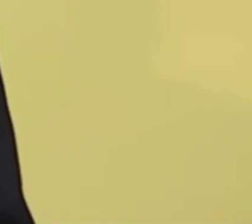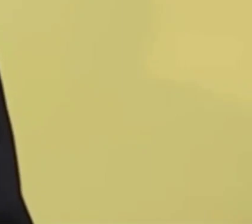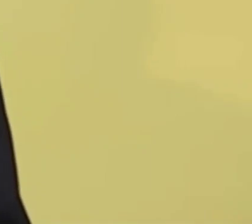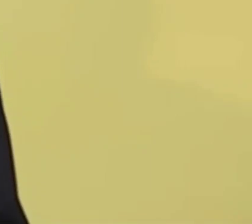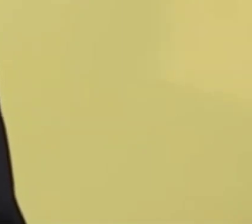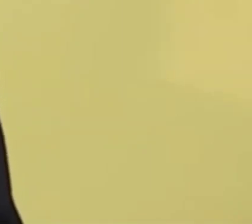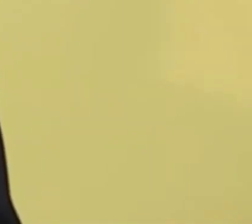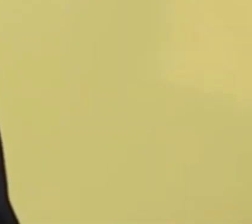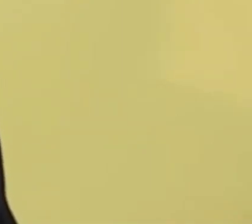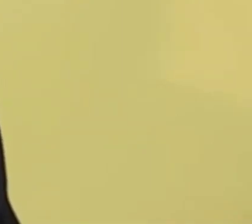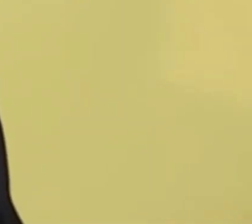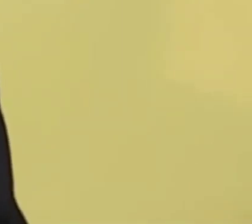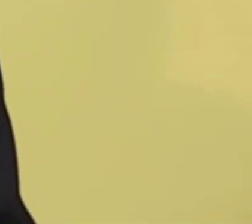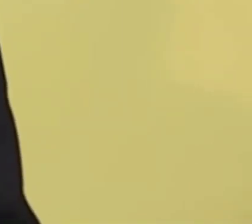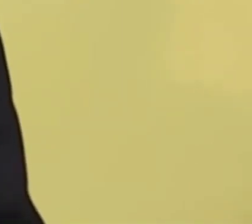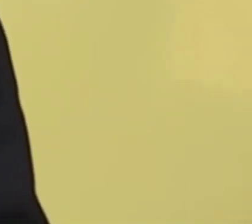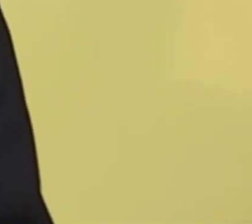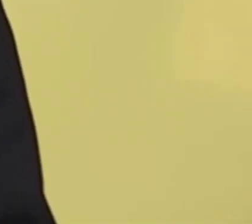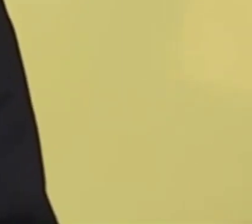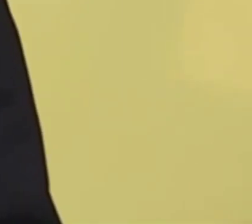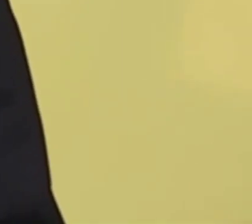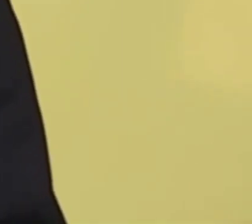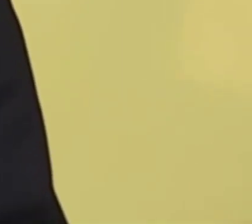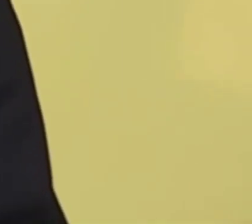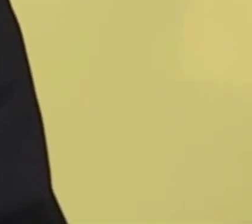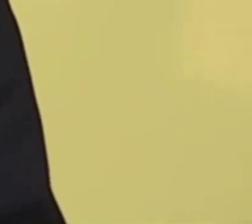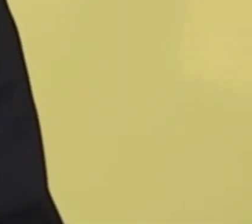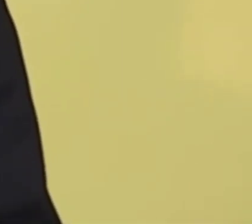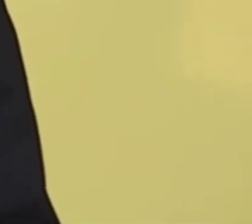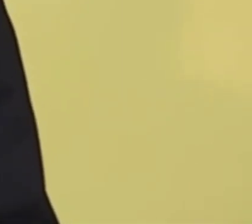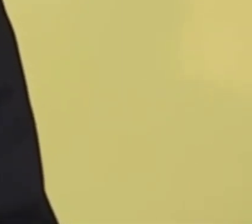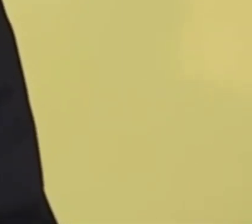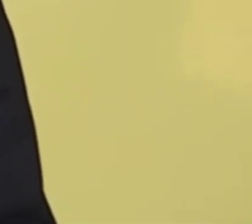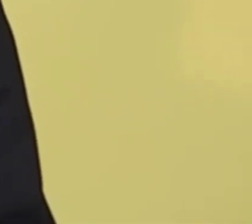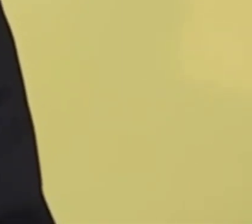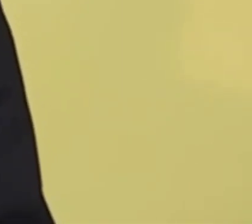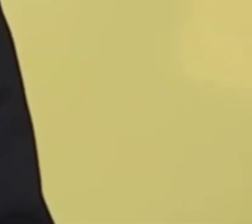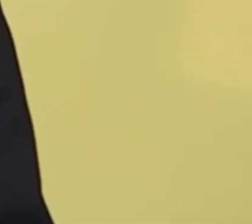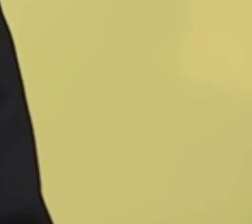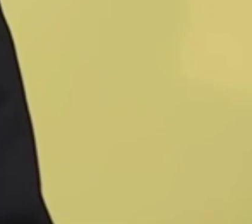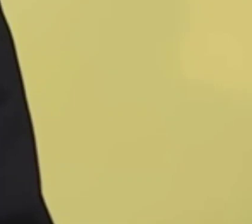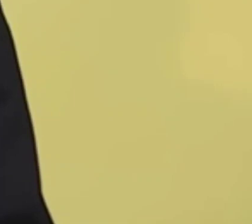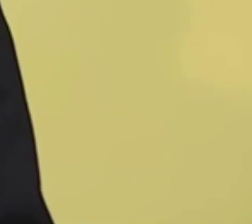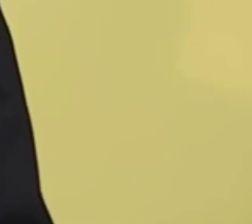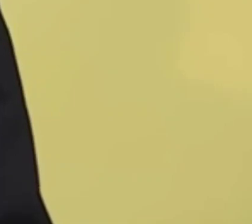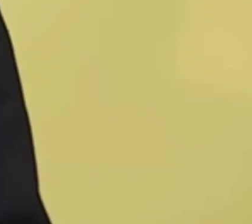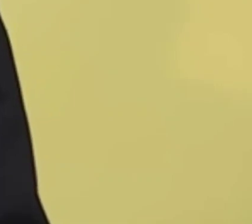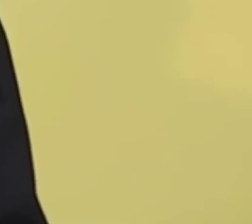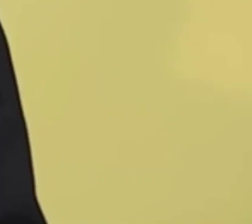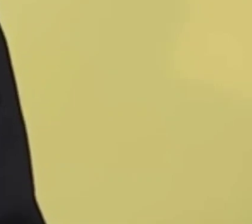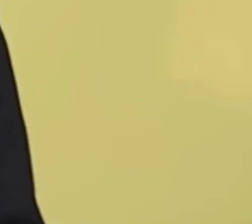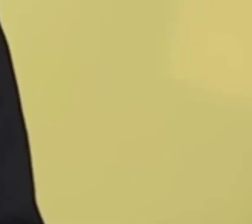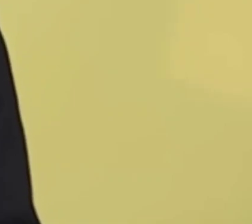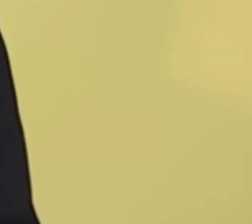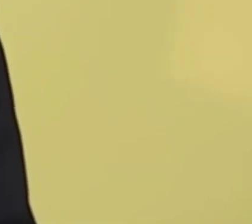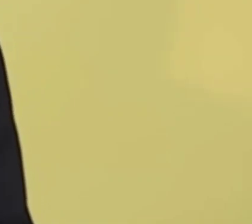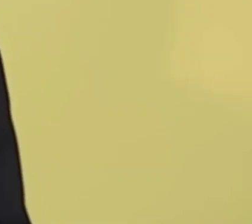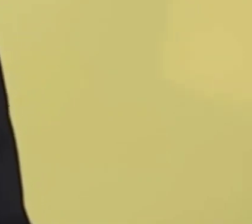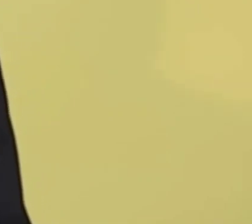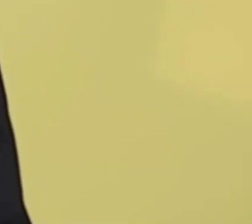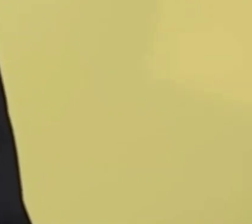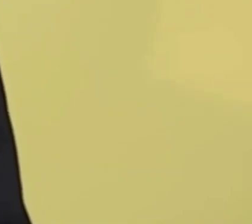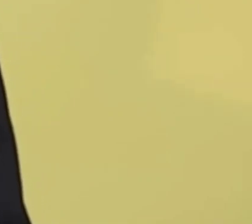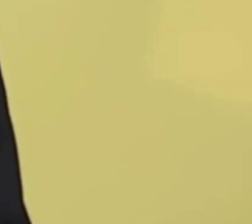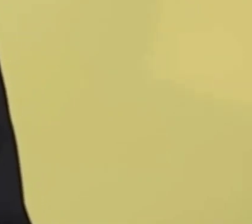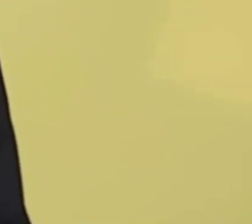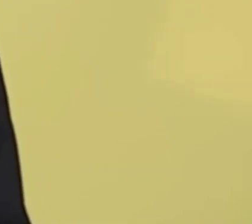skills technology security and innovation South Africa has benefited from the new development